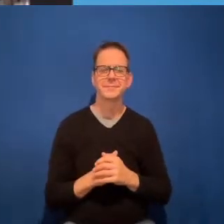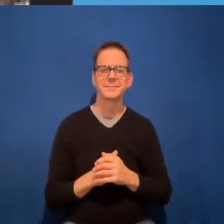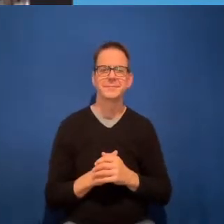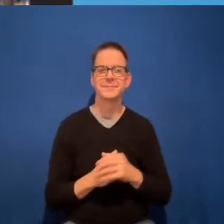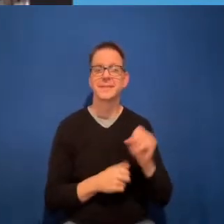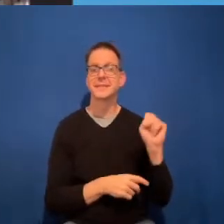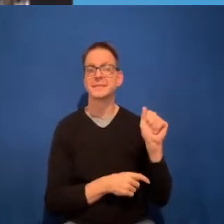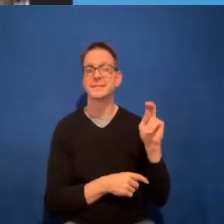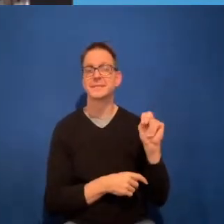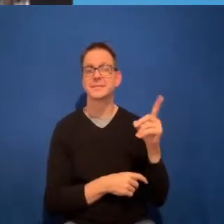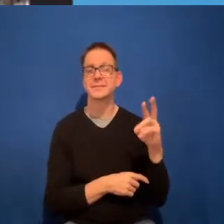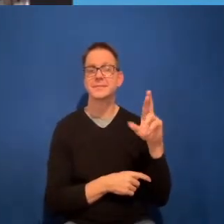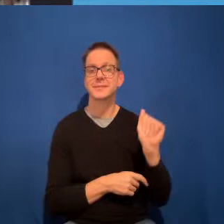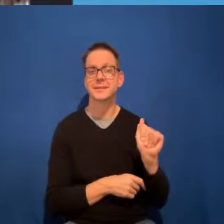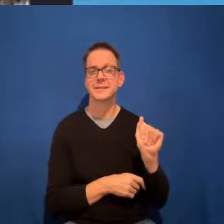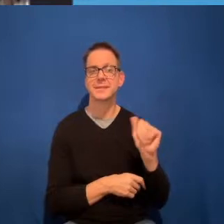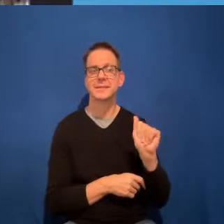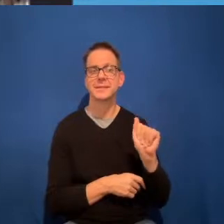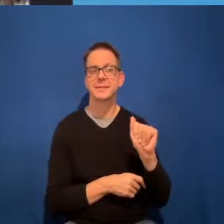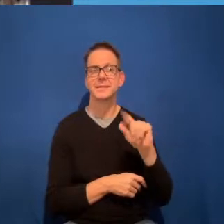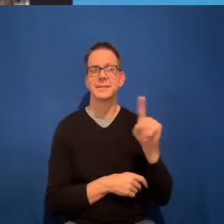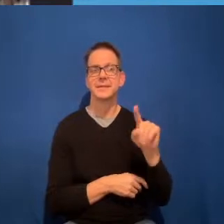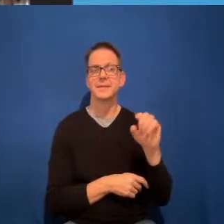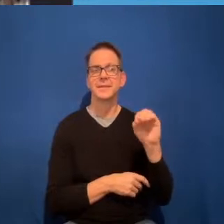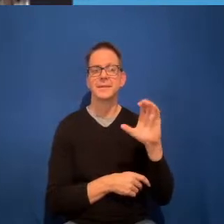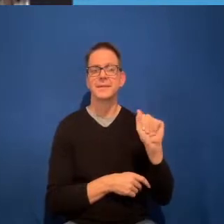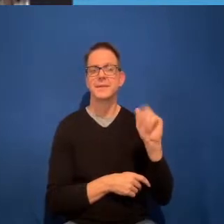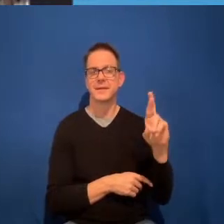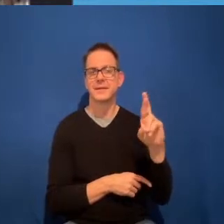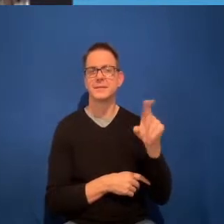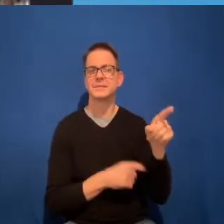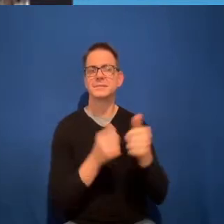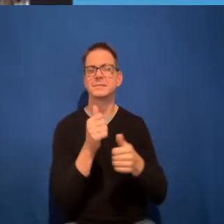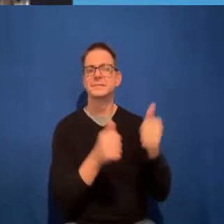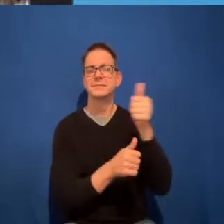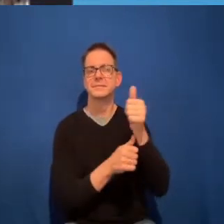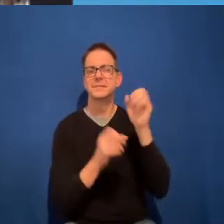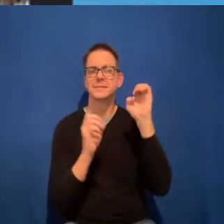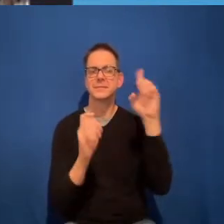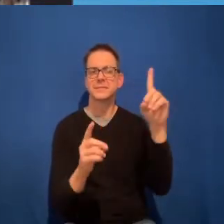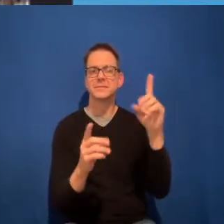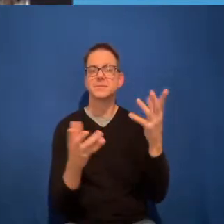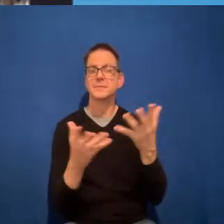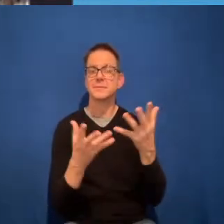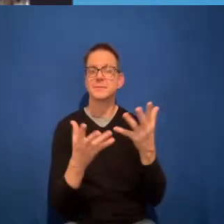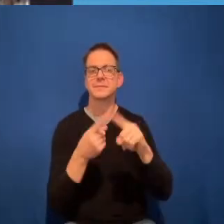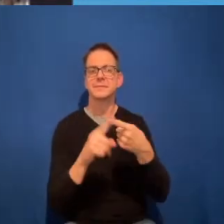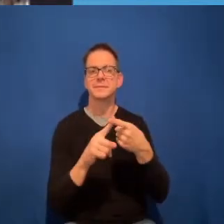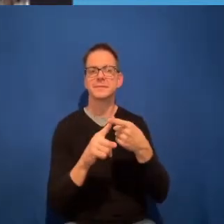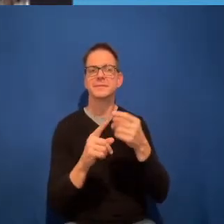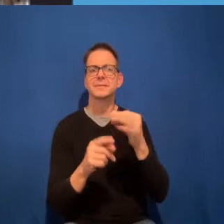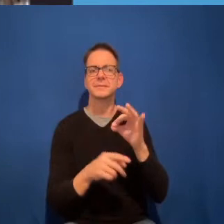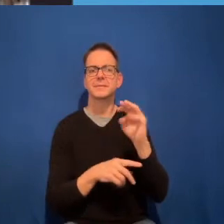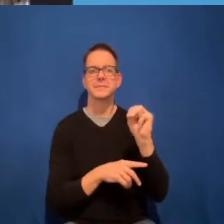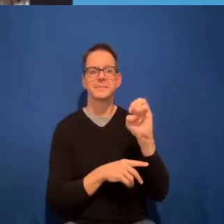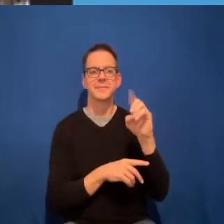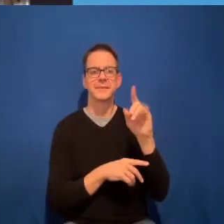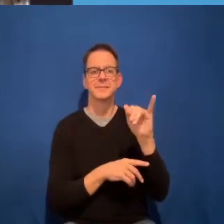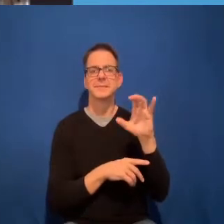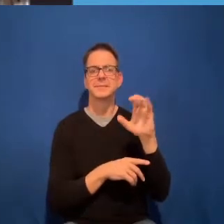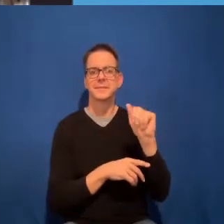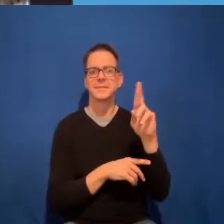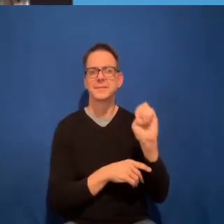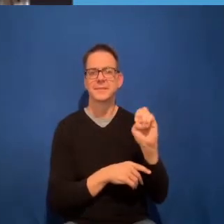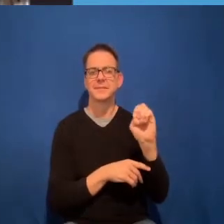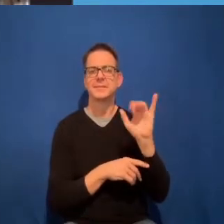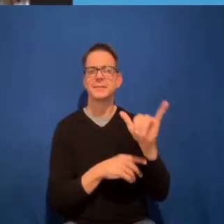Sandra Azocar, I'm the executive director. Okay. I'm Sandra Azocar, the executive director of Friends of Medicare, an organization